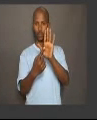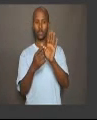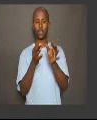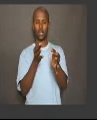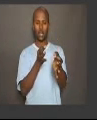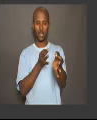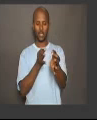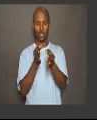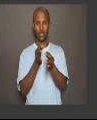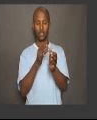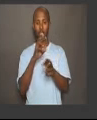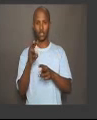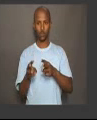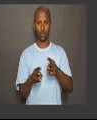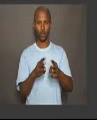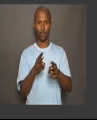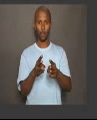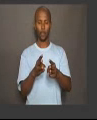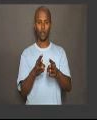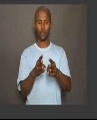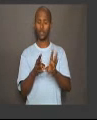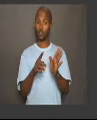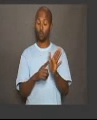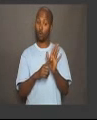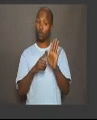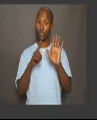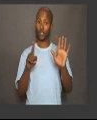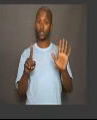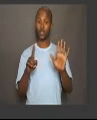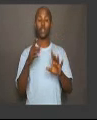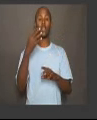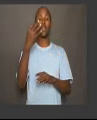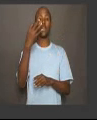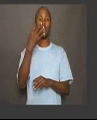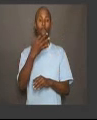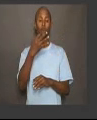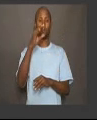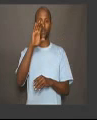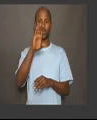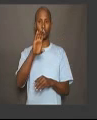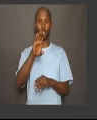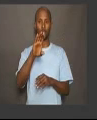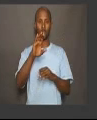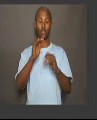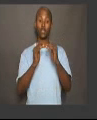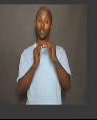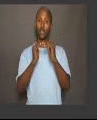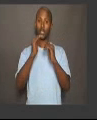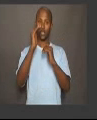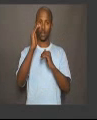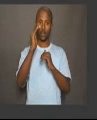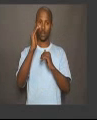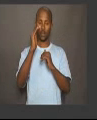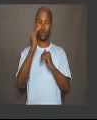Illustrated this way, it becomes obvious that f of c is greater